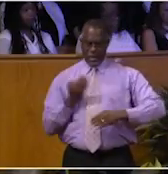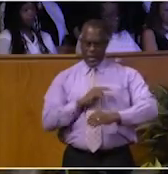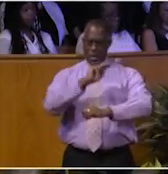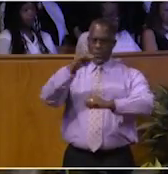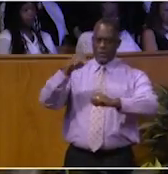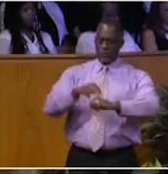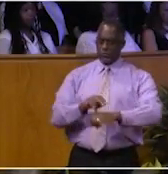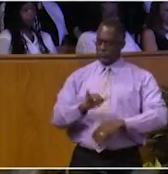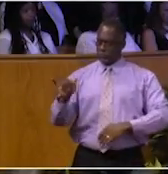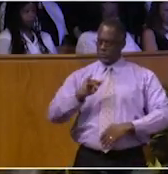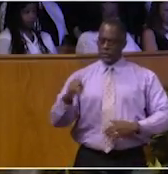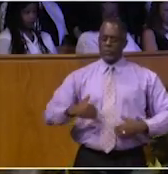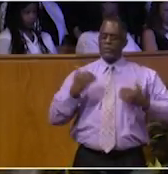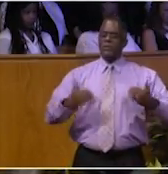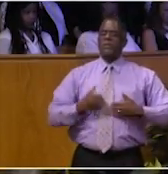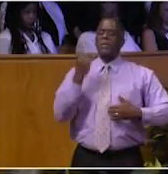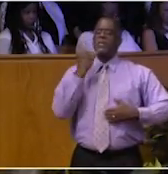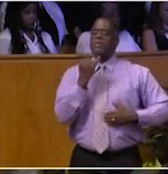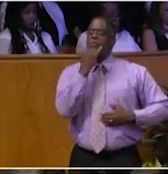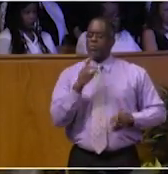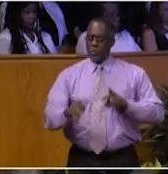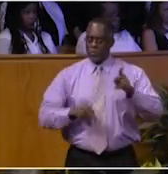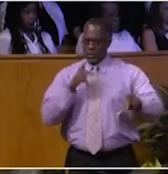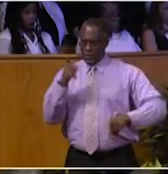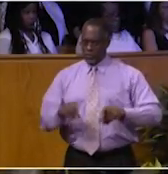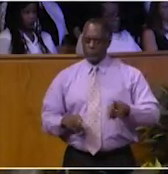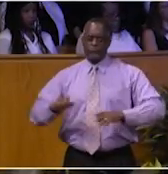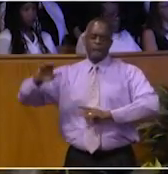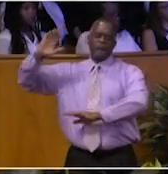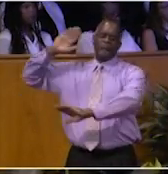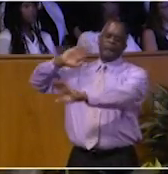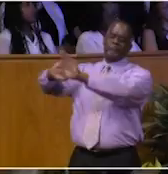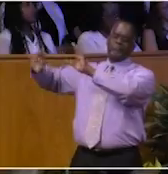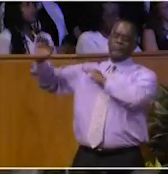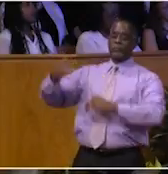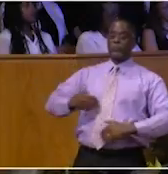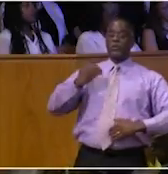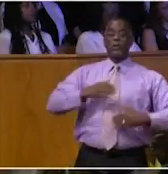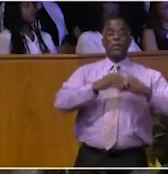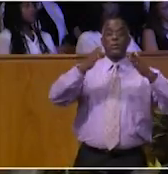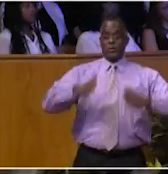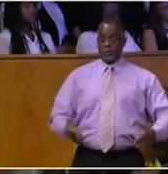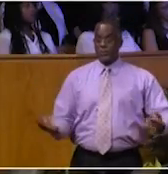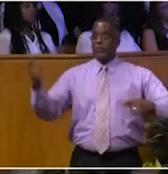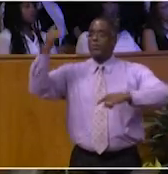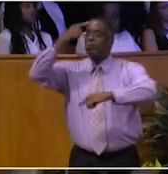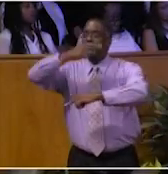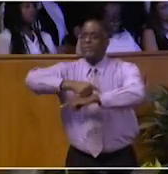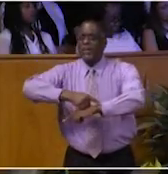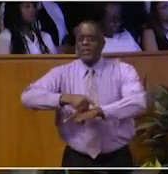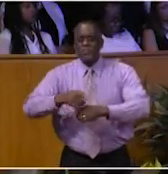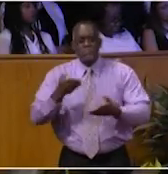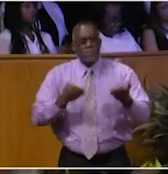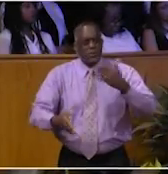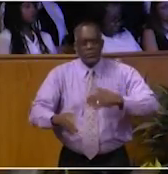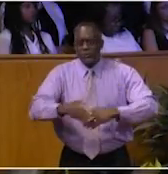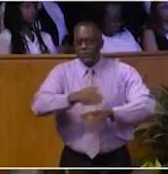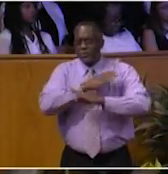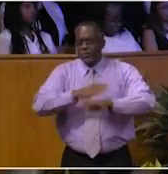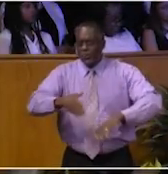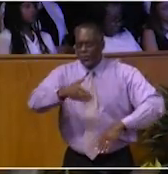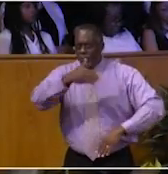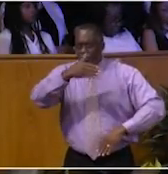young Israelites that Joshua led, the young leaders of today may not fully understand the